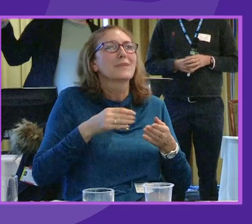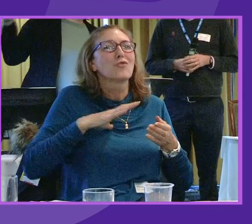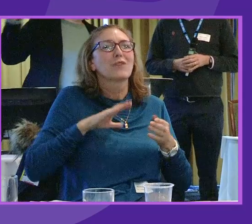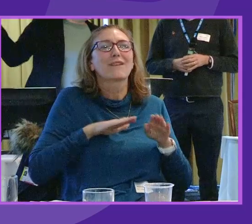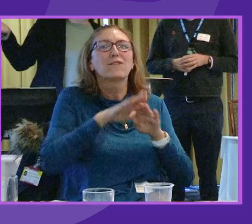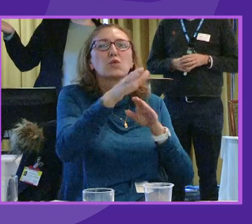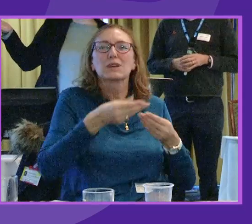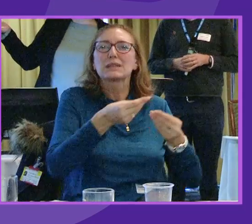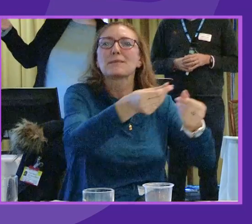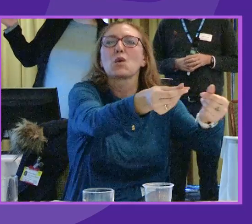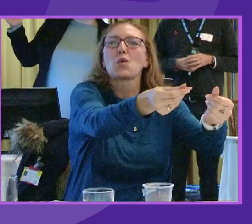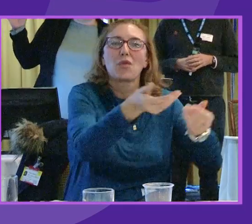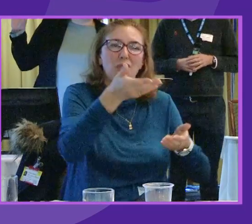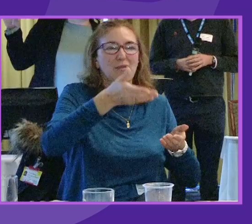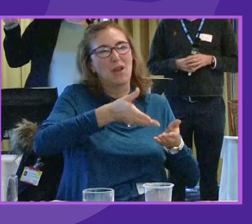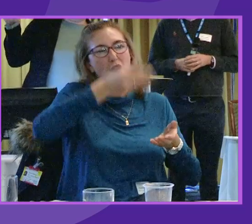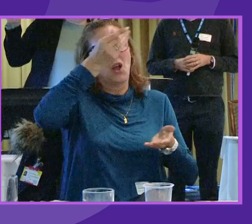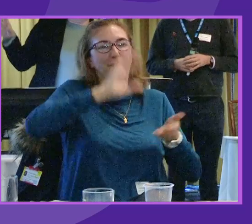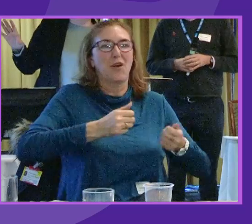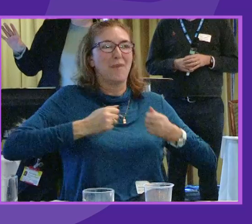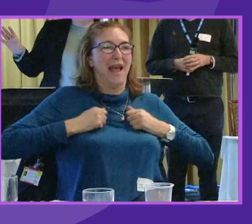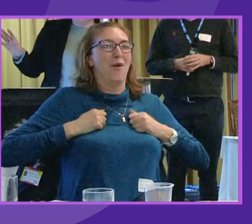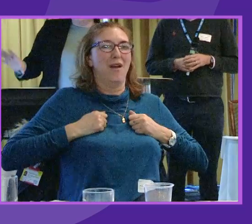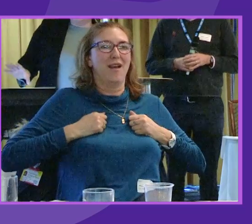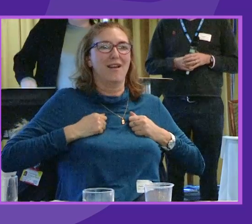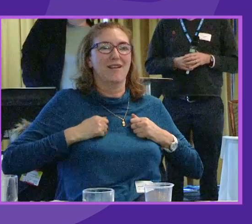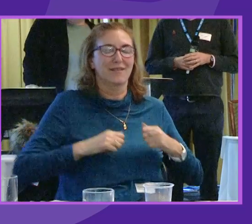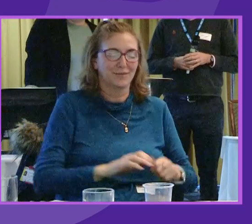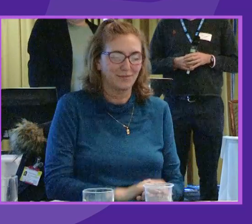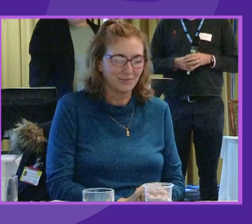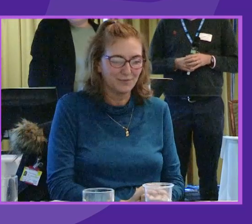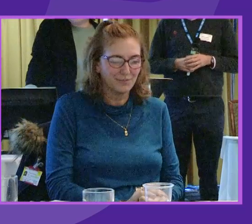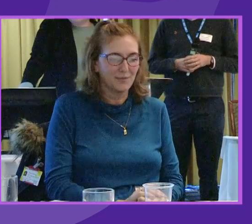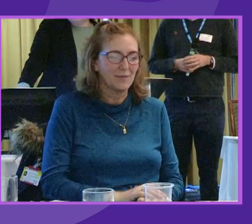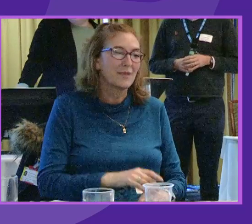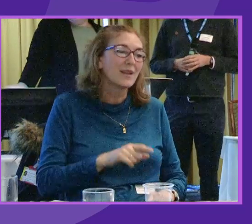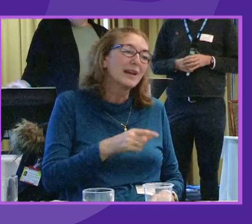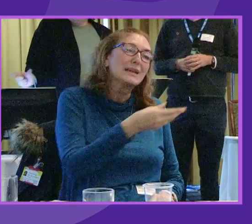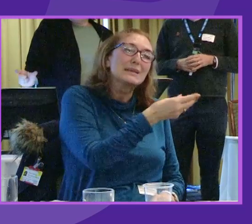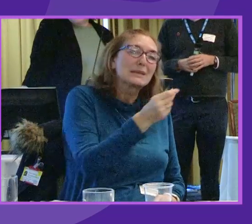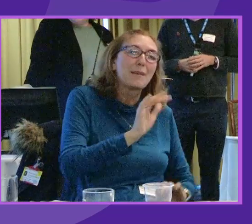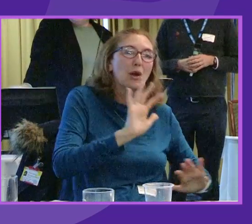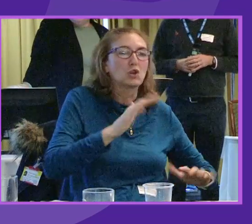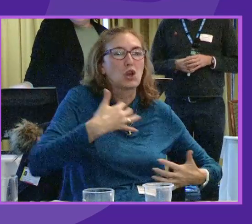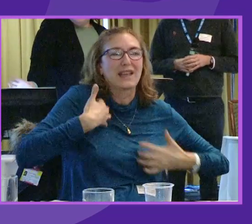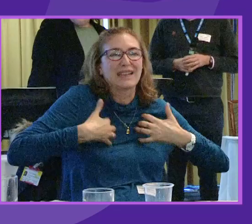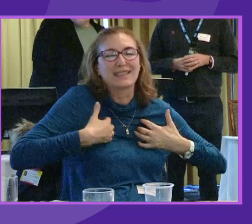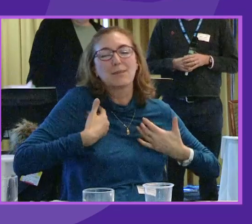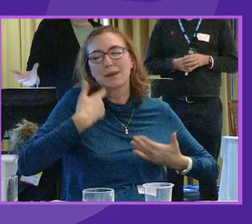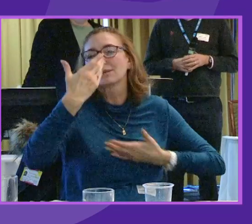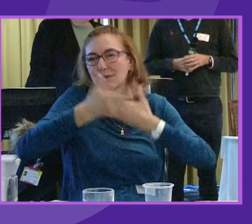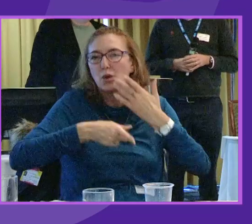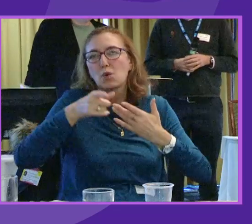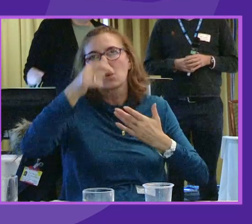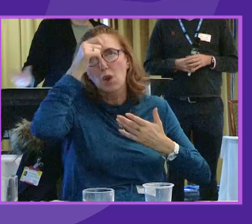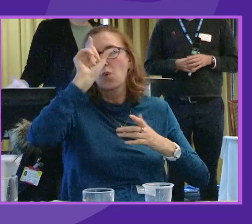system as we go forward. So this is the national team's kind of framework for delivery, really. Just to give an overview of where we're up to. Lots of it's not very